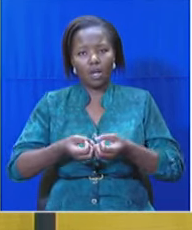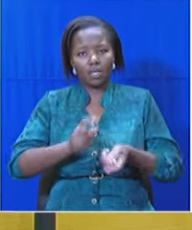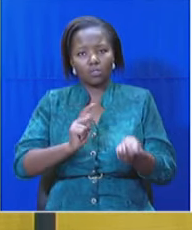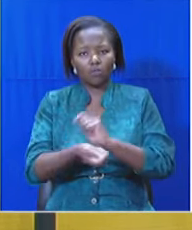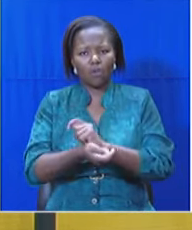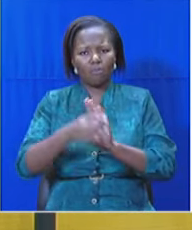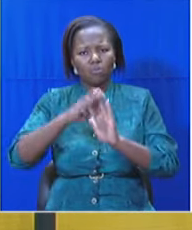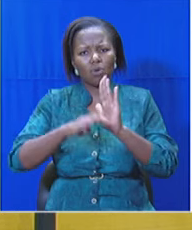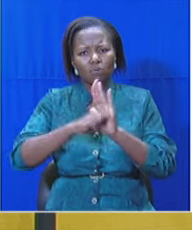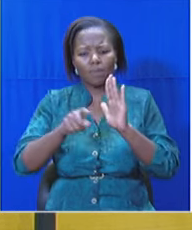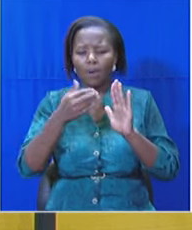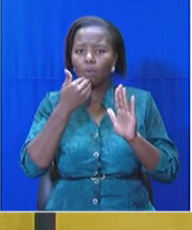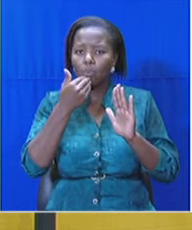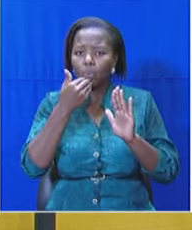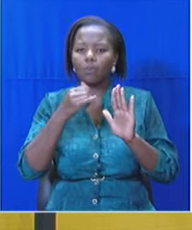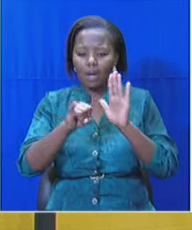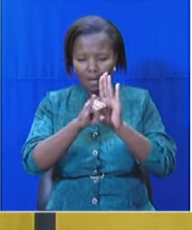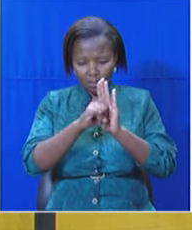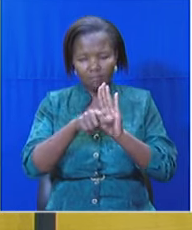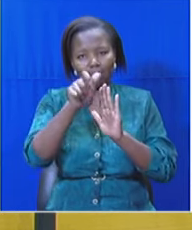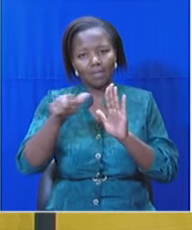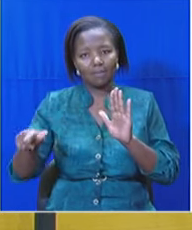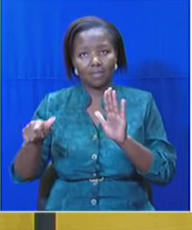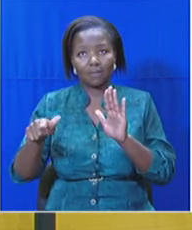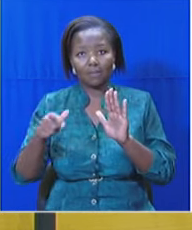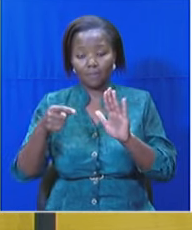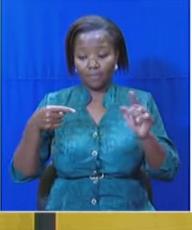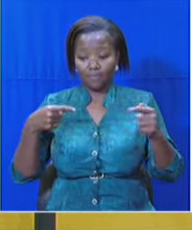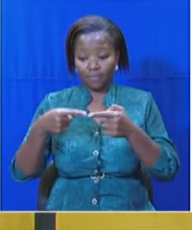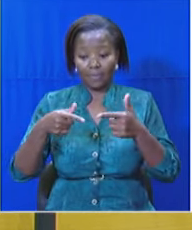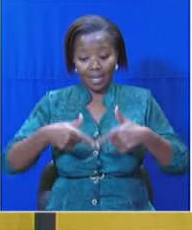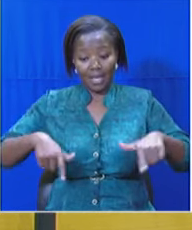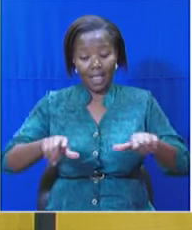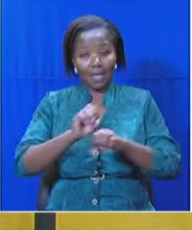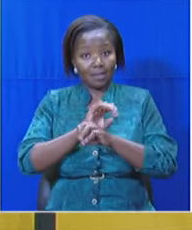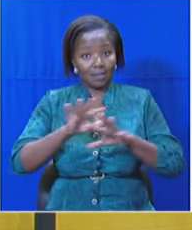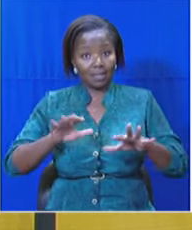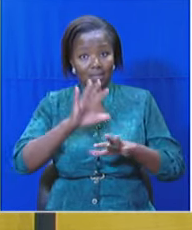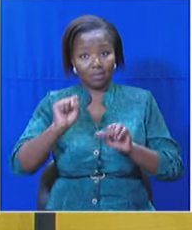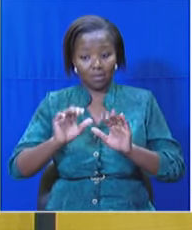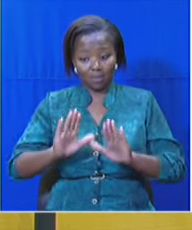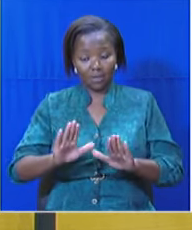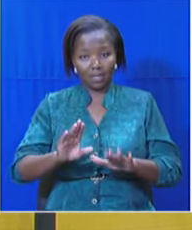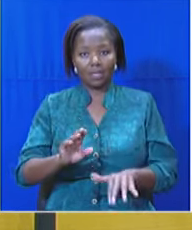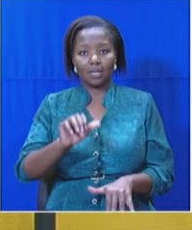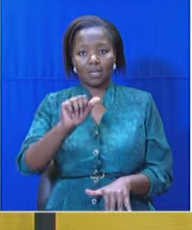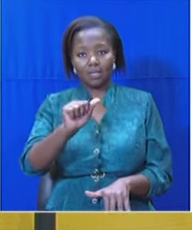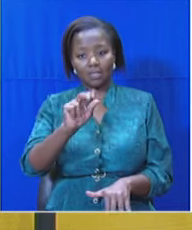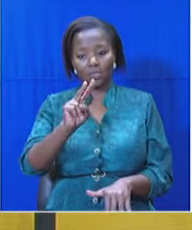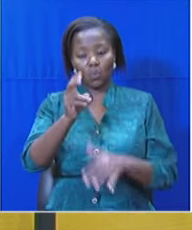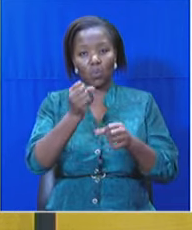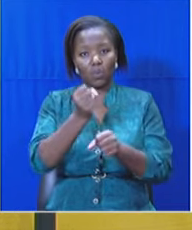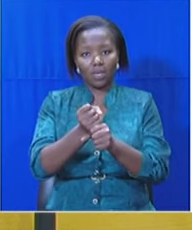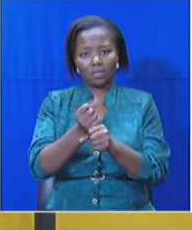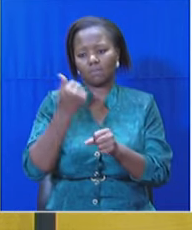Madam Chair, the average South African farmer is 62 years old. For this reason, we have recently created an incubation